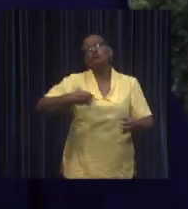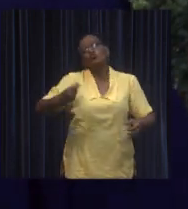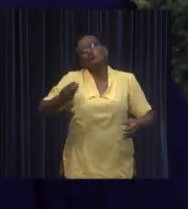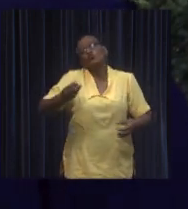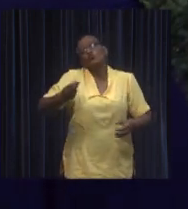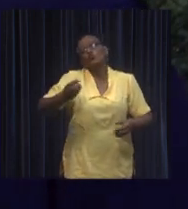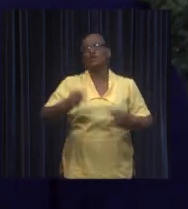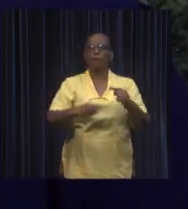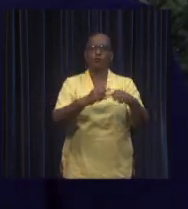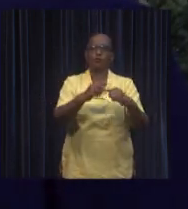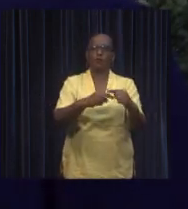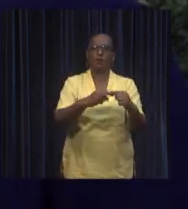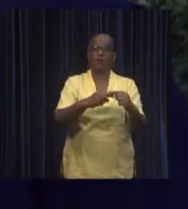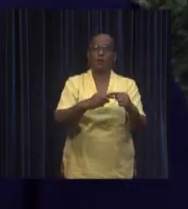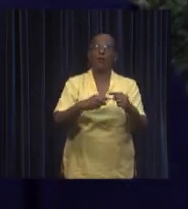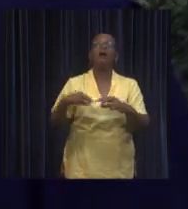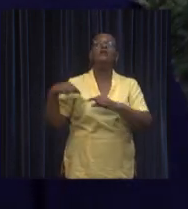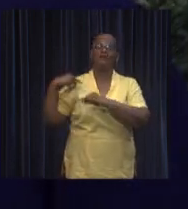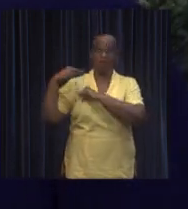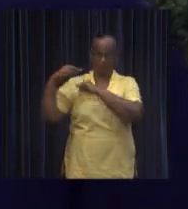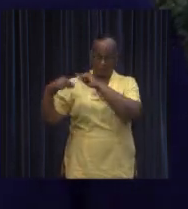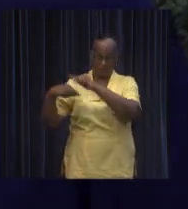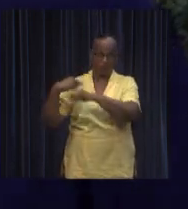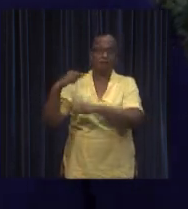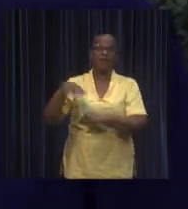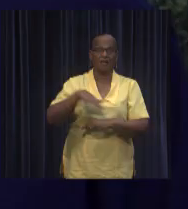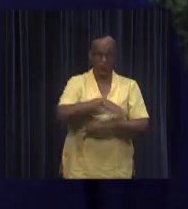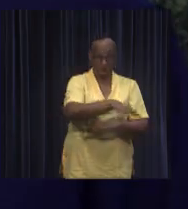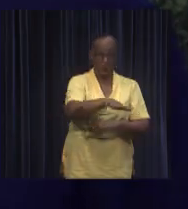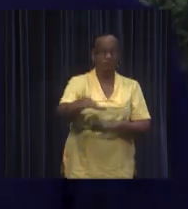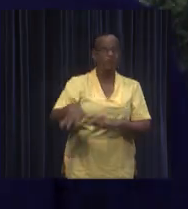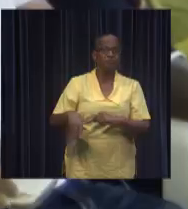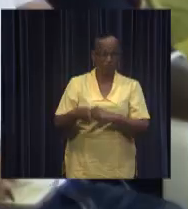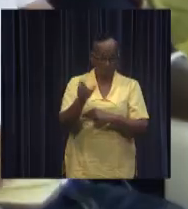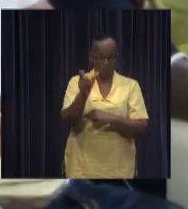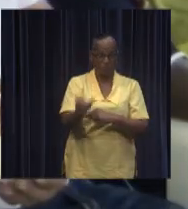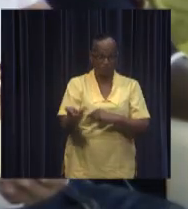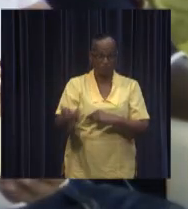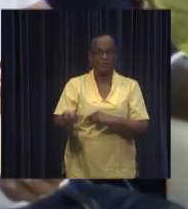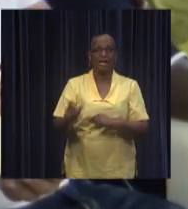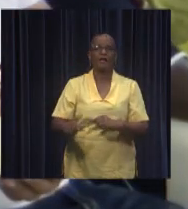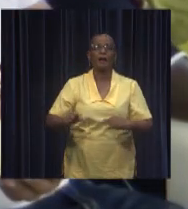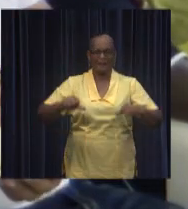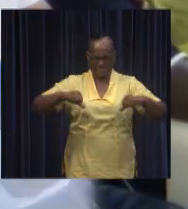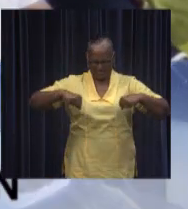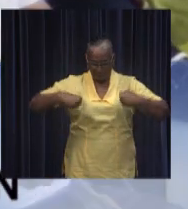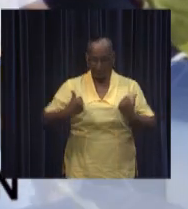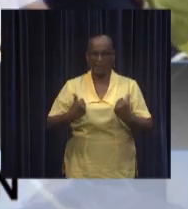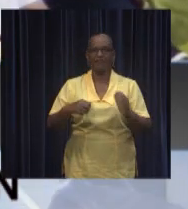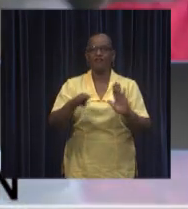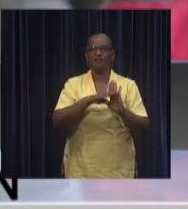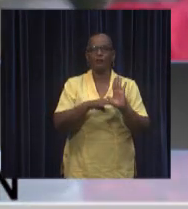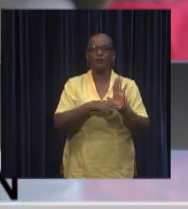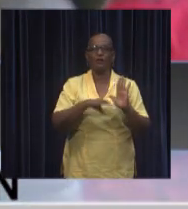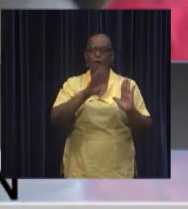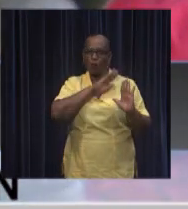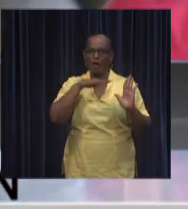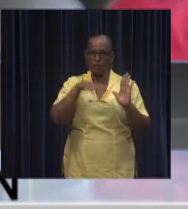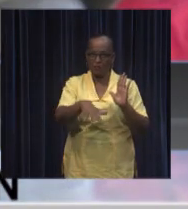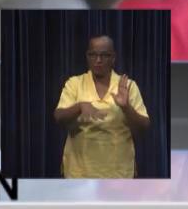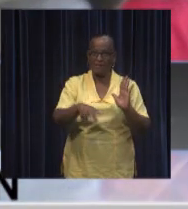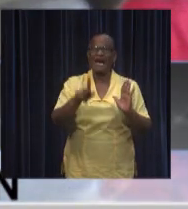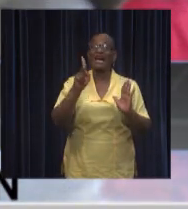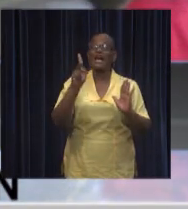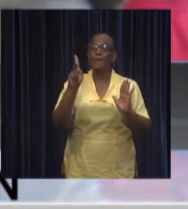start. These programs must ensure that the community forests are sustained. The traditional